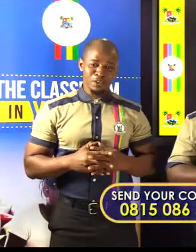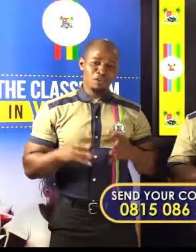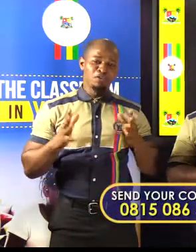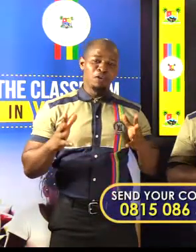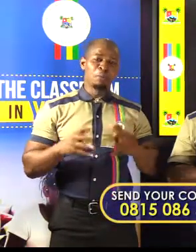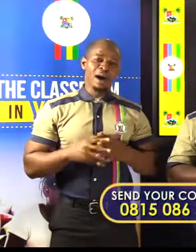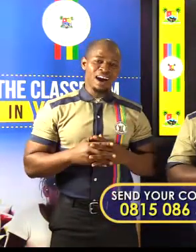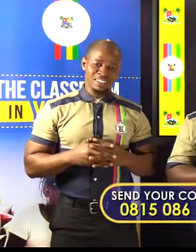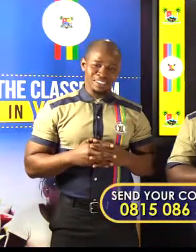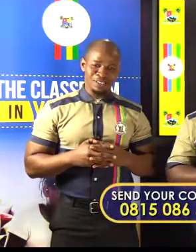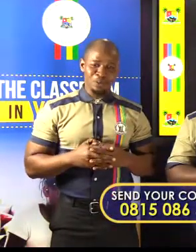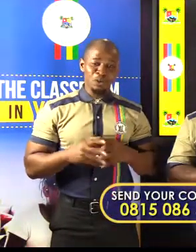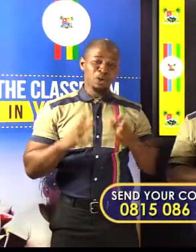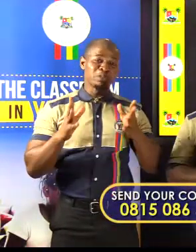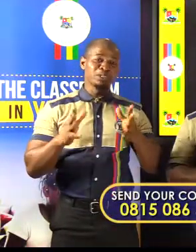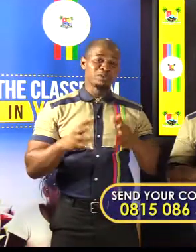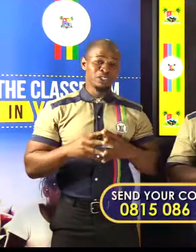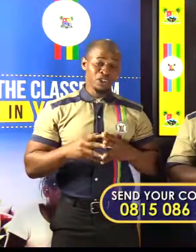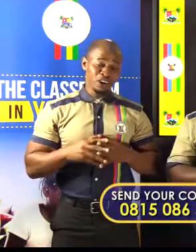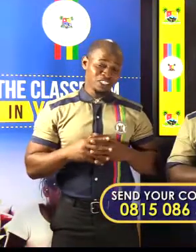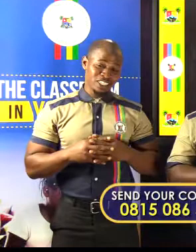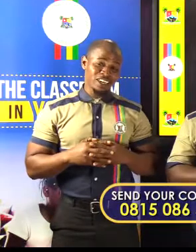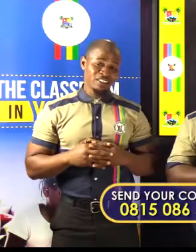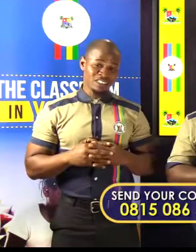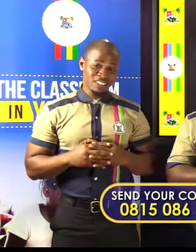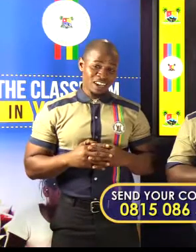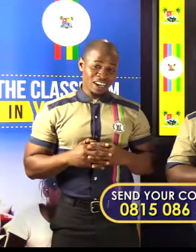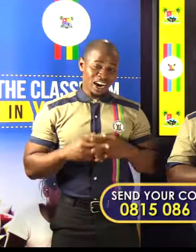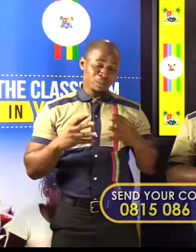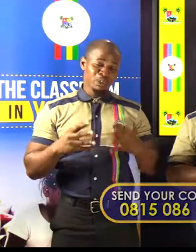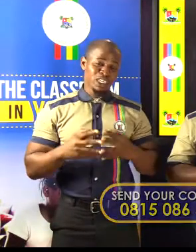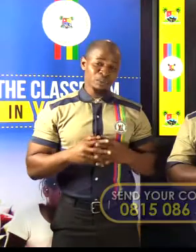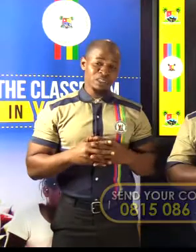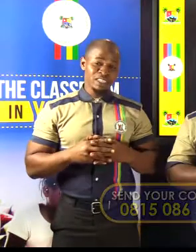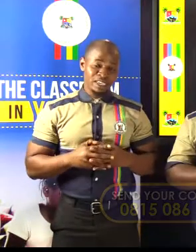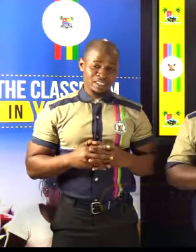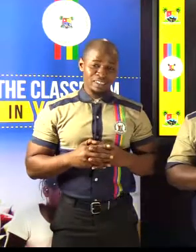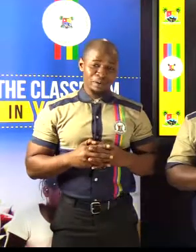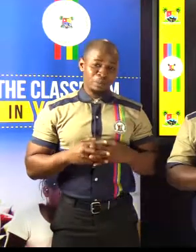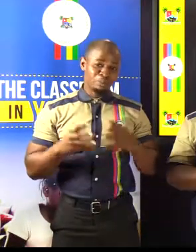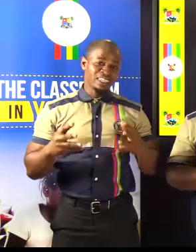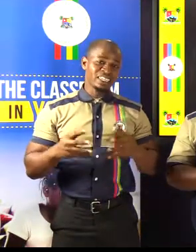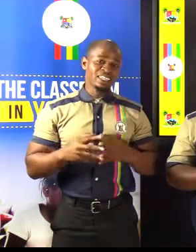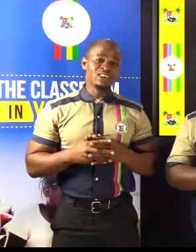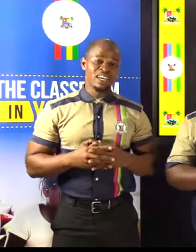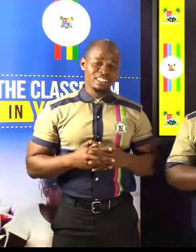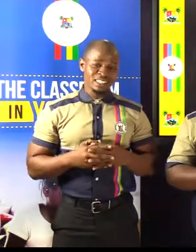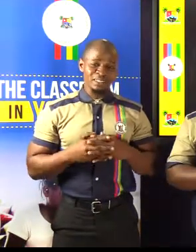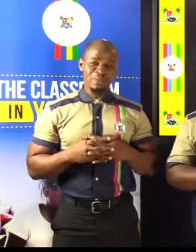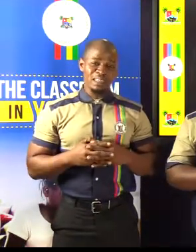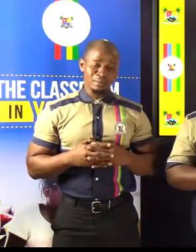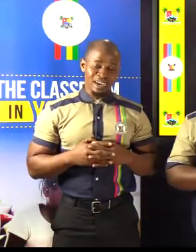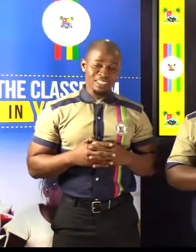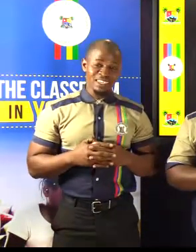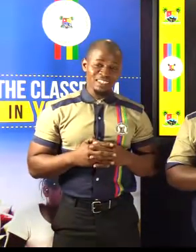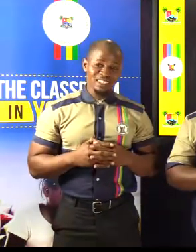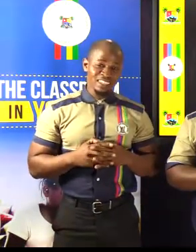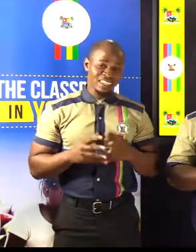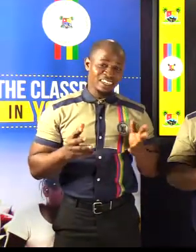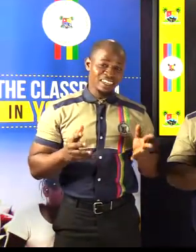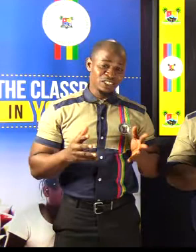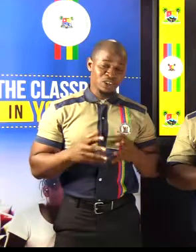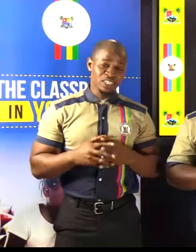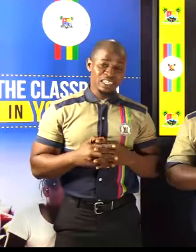filled, fun packed. We hope that you enjoyed yourselves as much as we did, bringing new lessons in